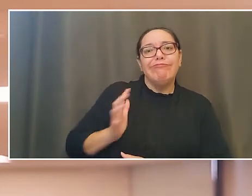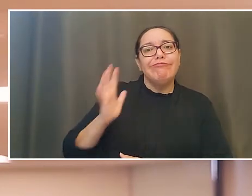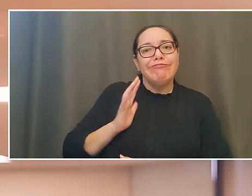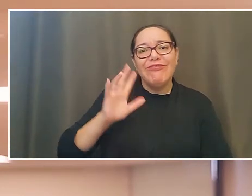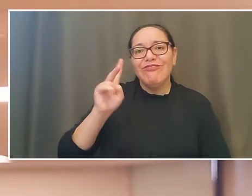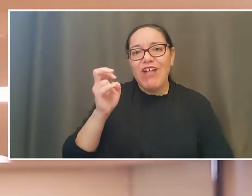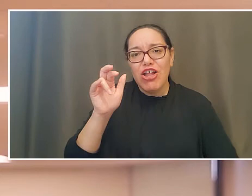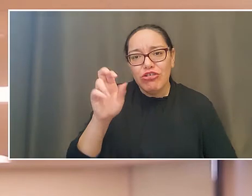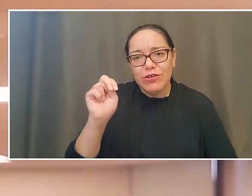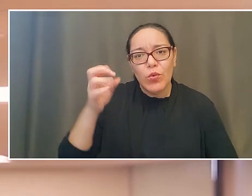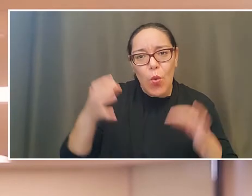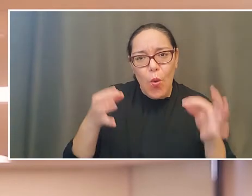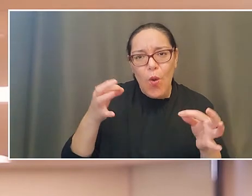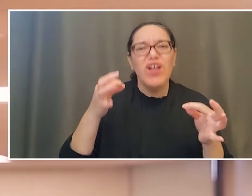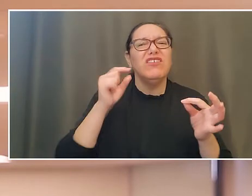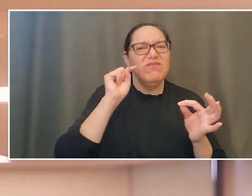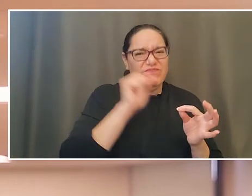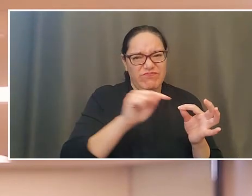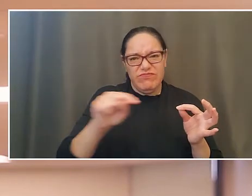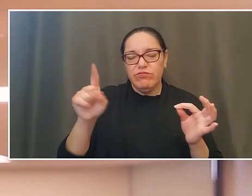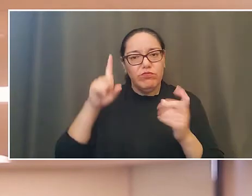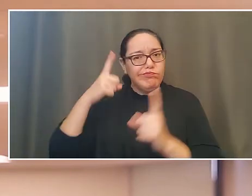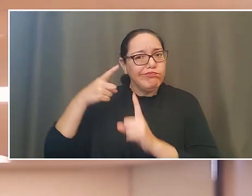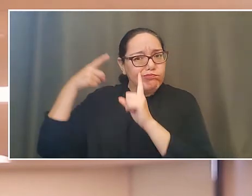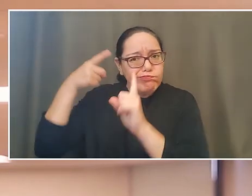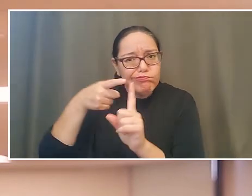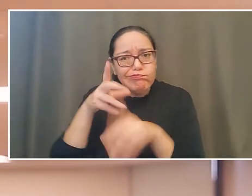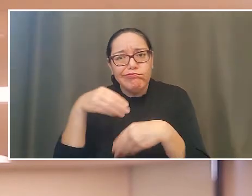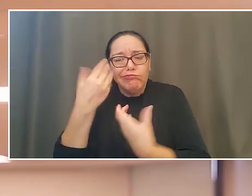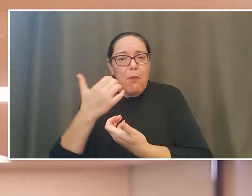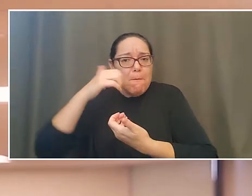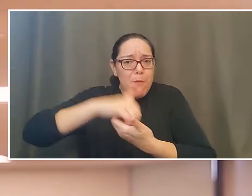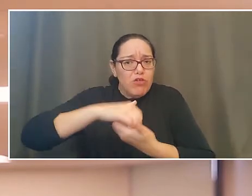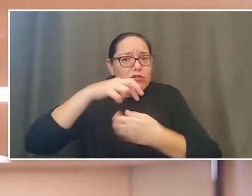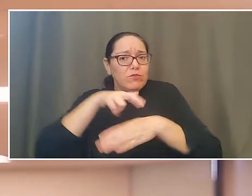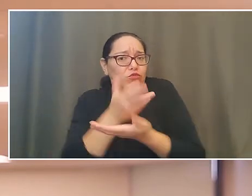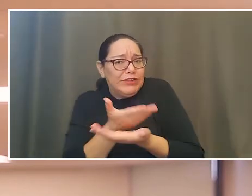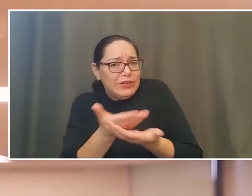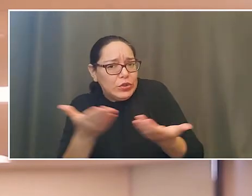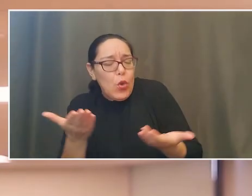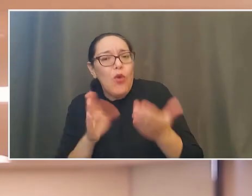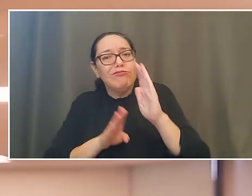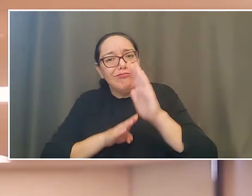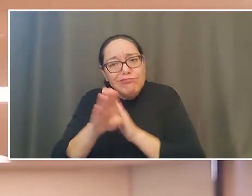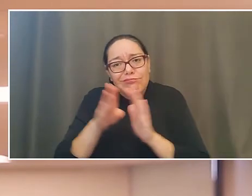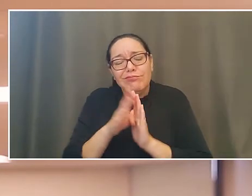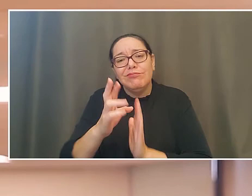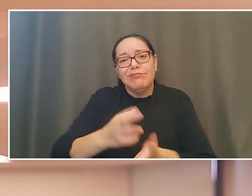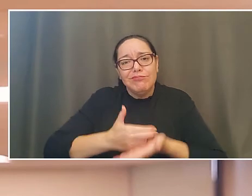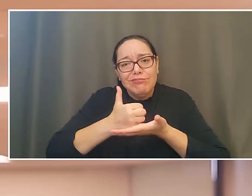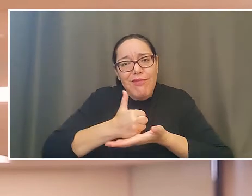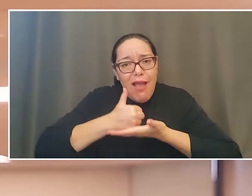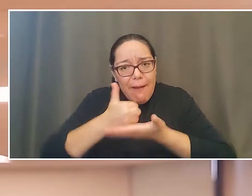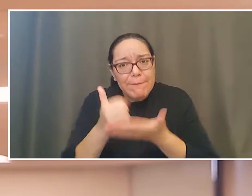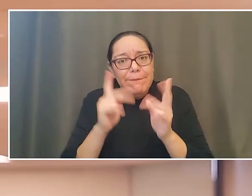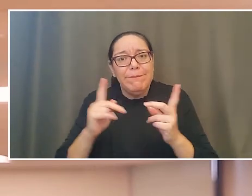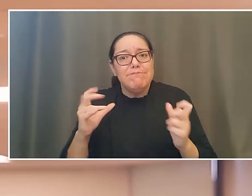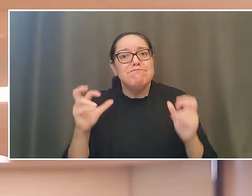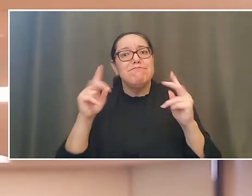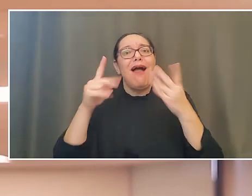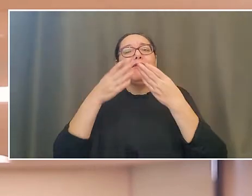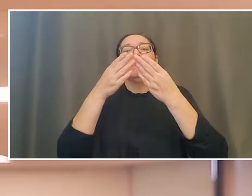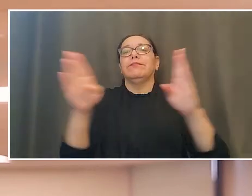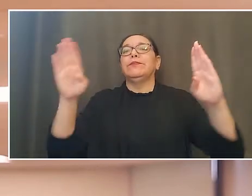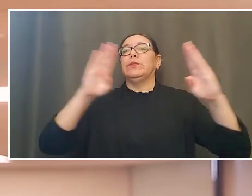provide partnership and resources designed to rehabilitate and integrate individuals back into the greater community.